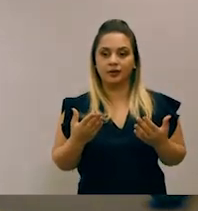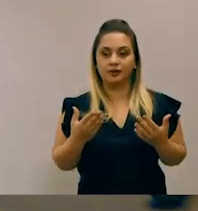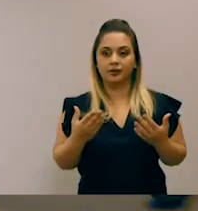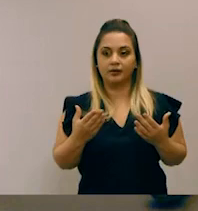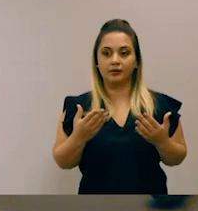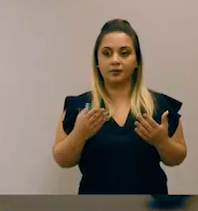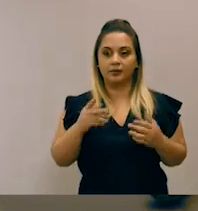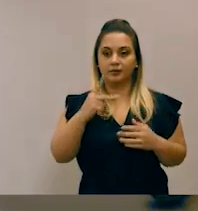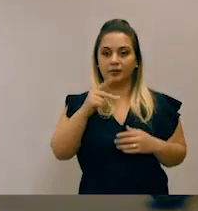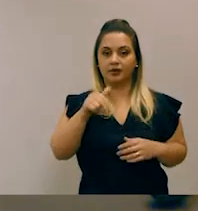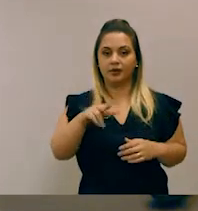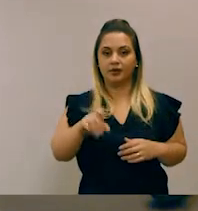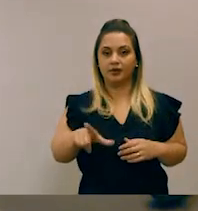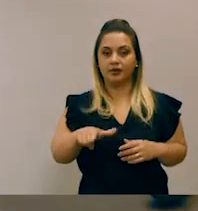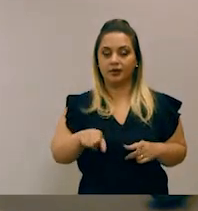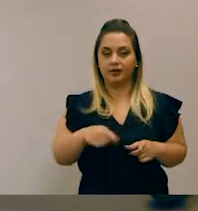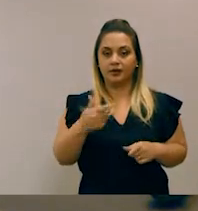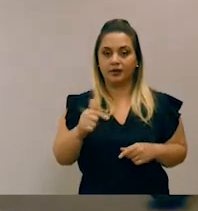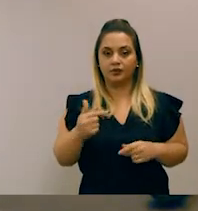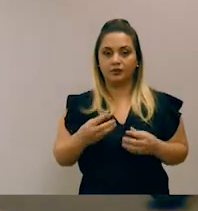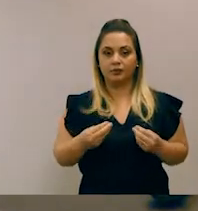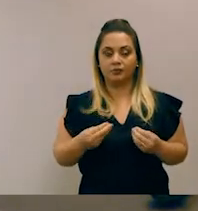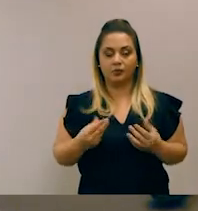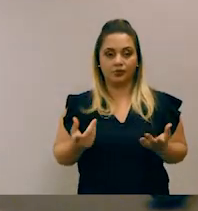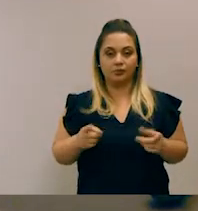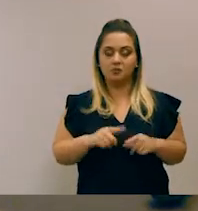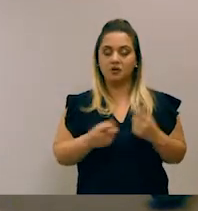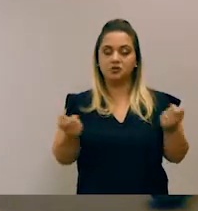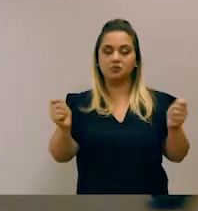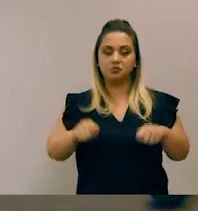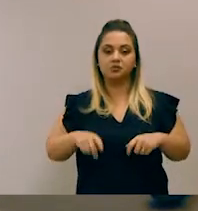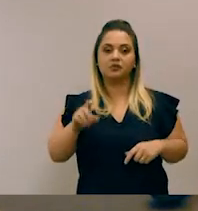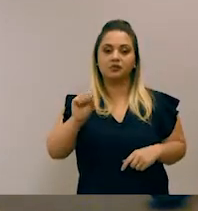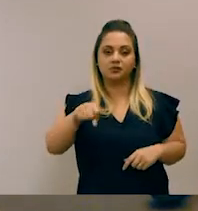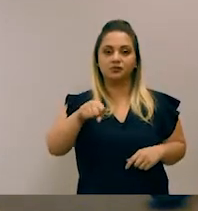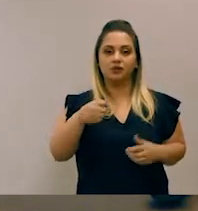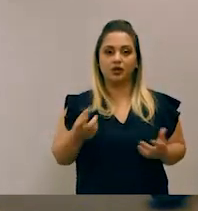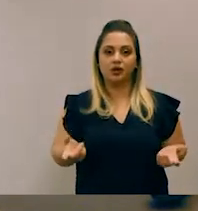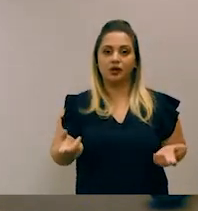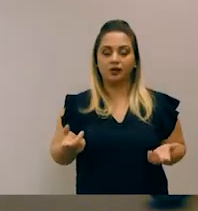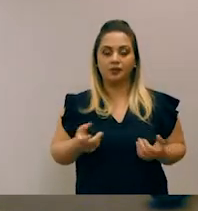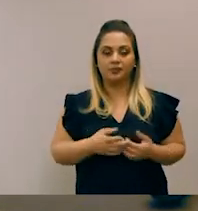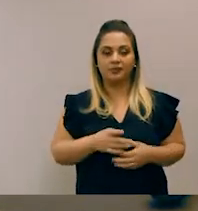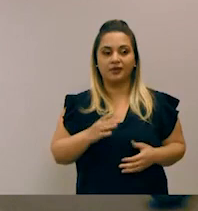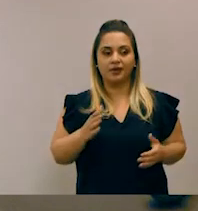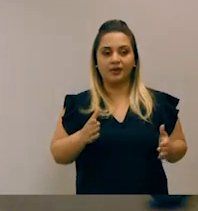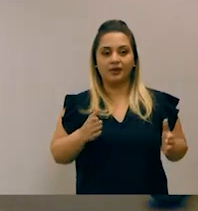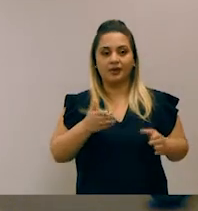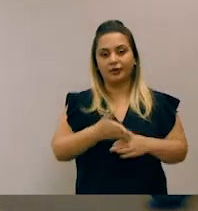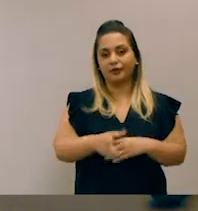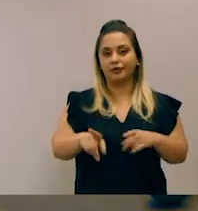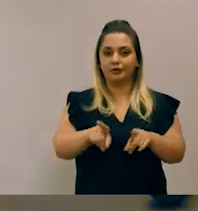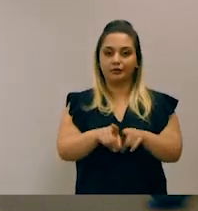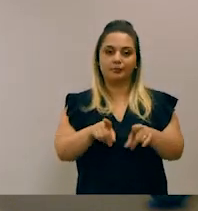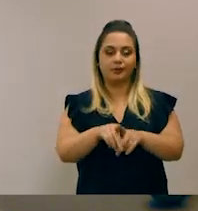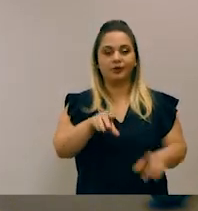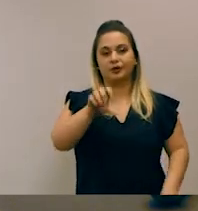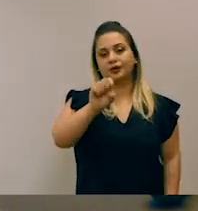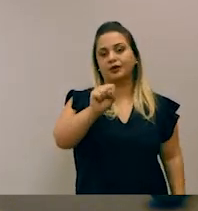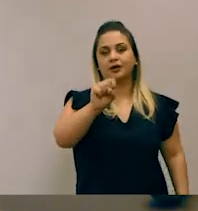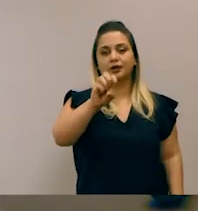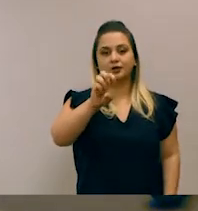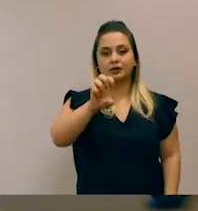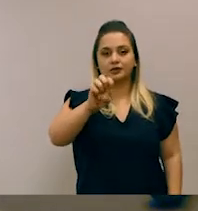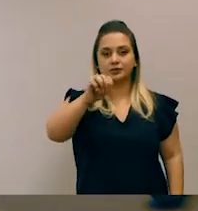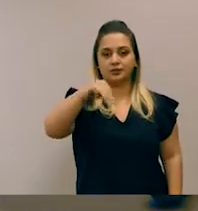for PLN, we know it's not very common, but yes, it's possible. You can think of the